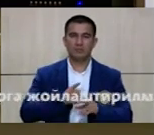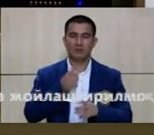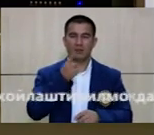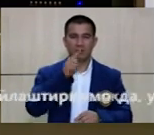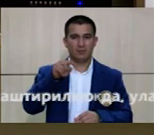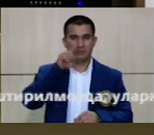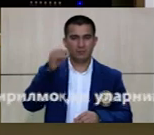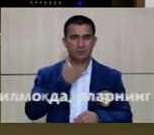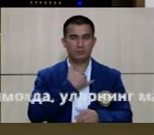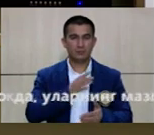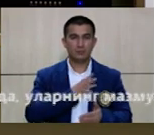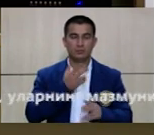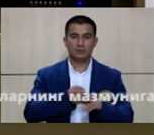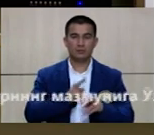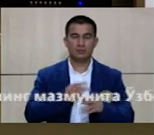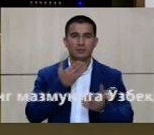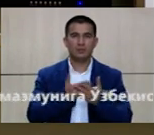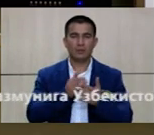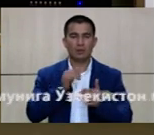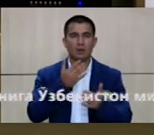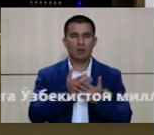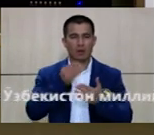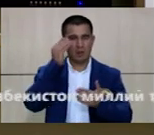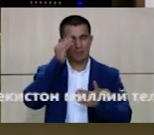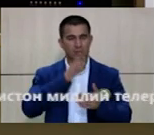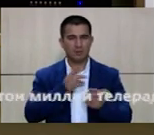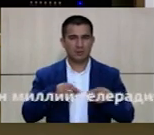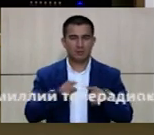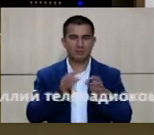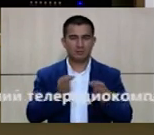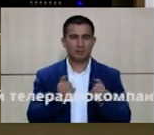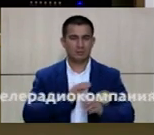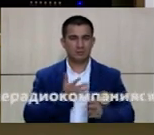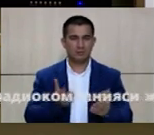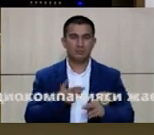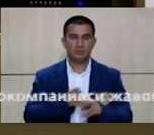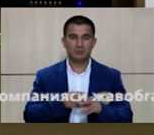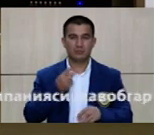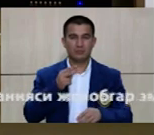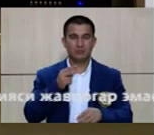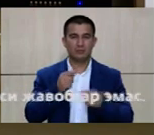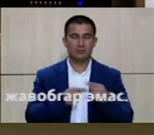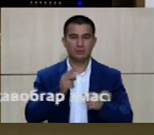ildizimiz masala shartini qanoatlantirmadi, demak javob 20 kilometr soat ekan.